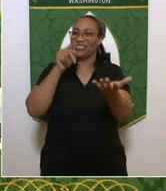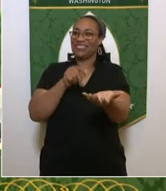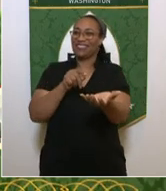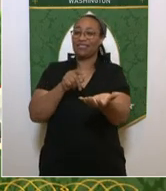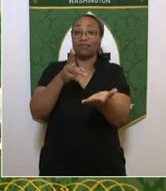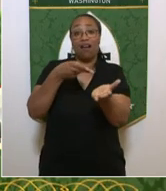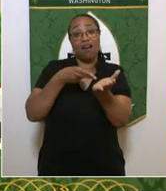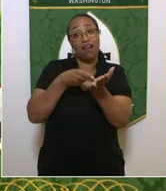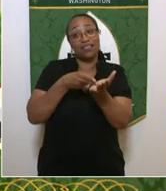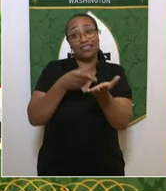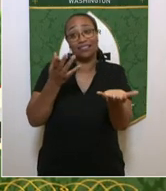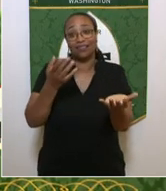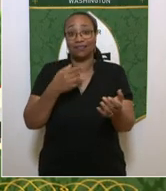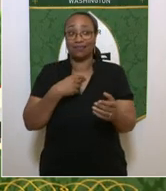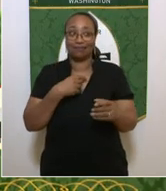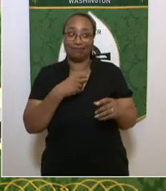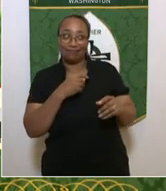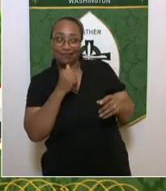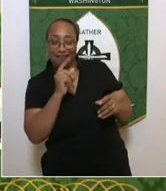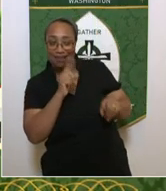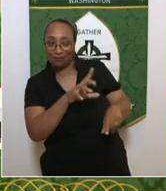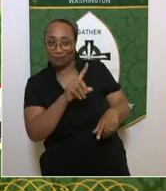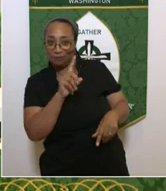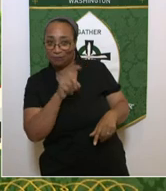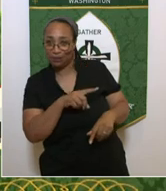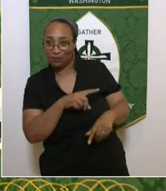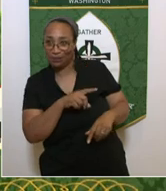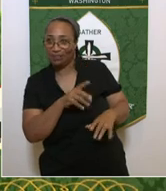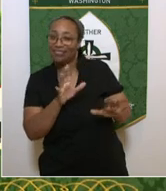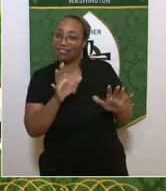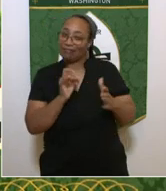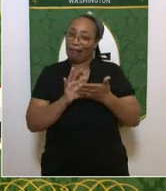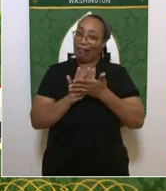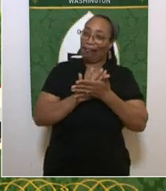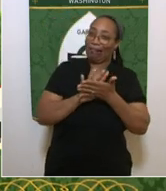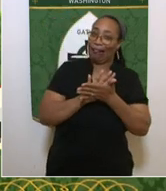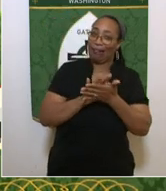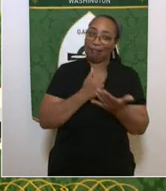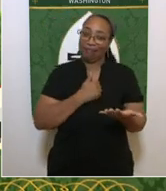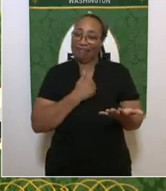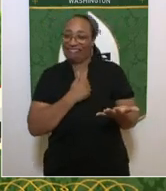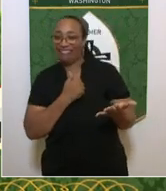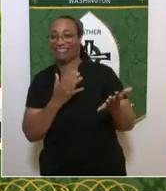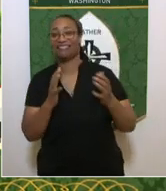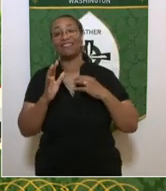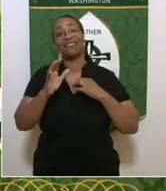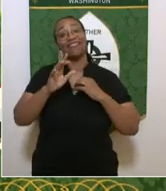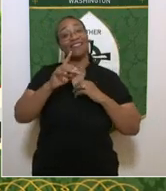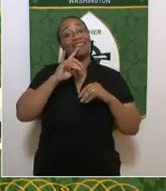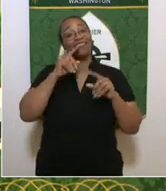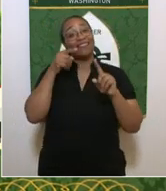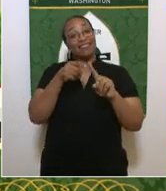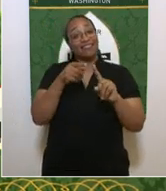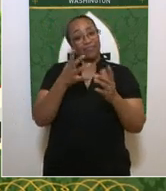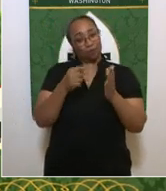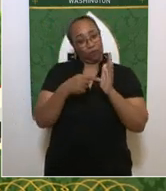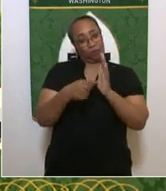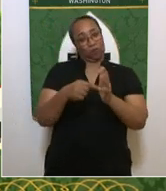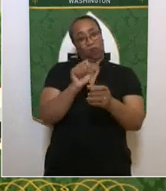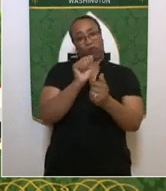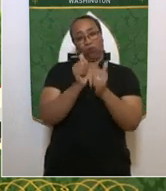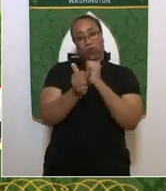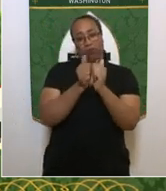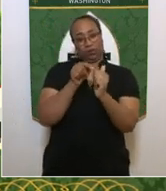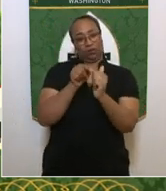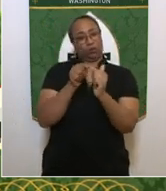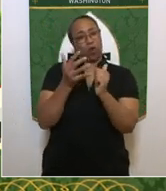question, but I hope you know that sports is also a part. We're talking about